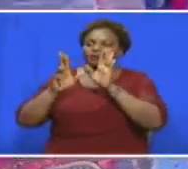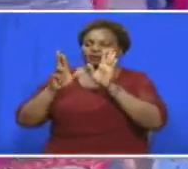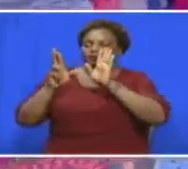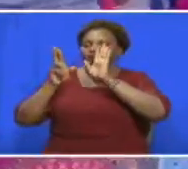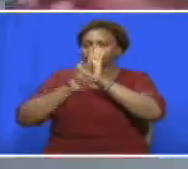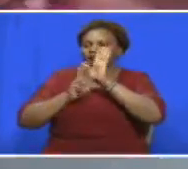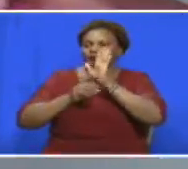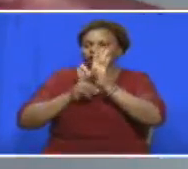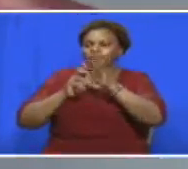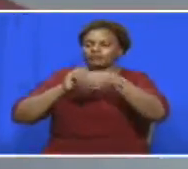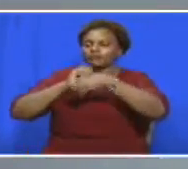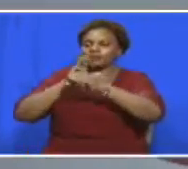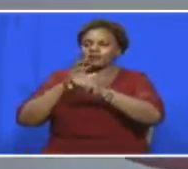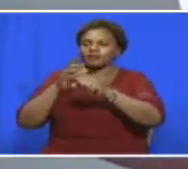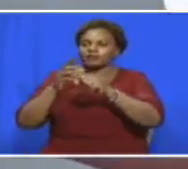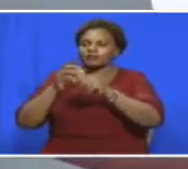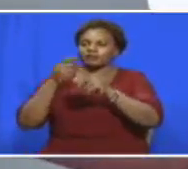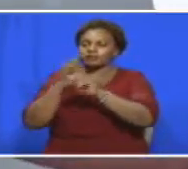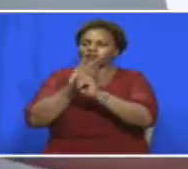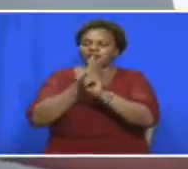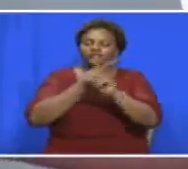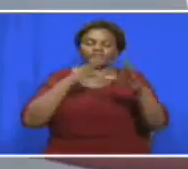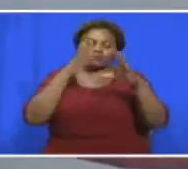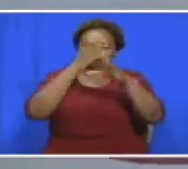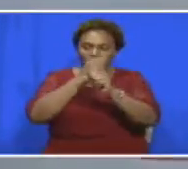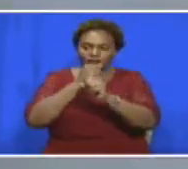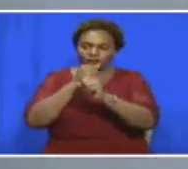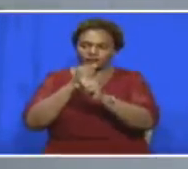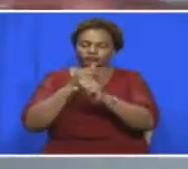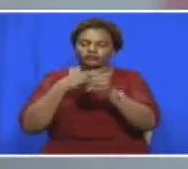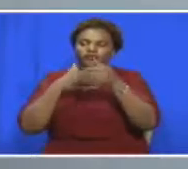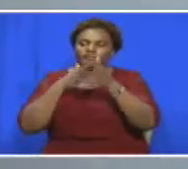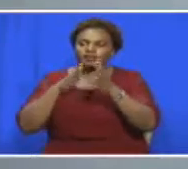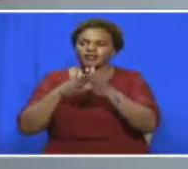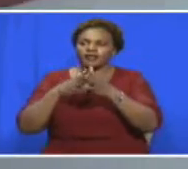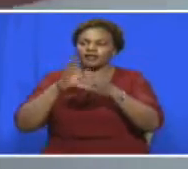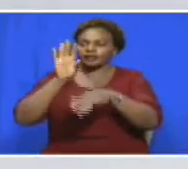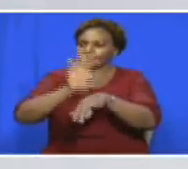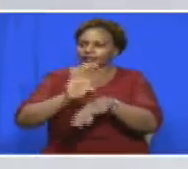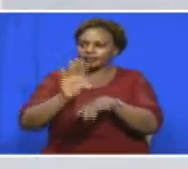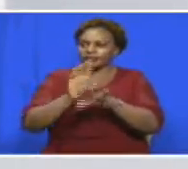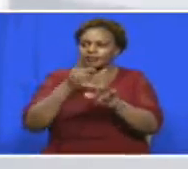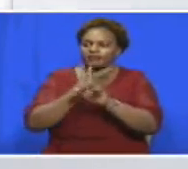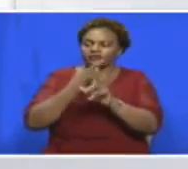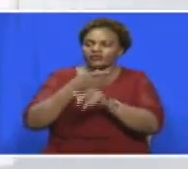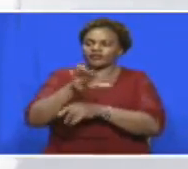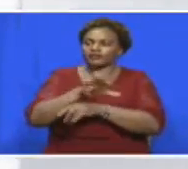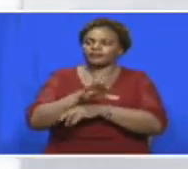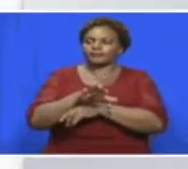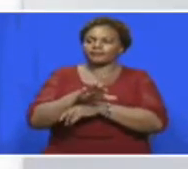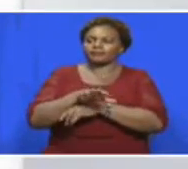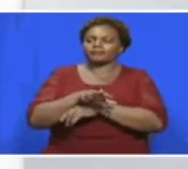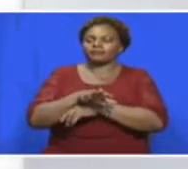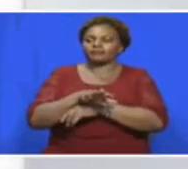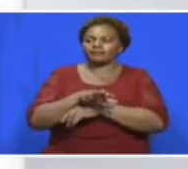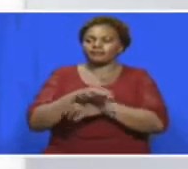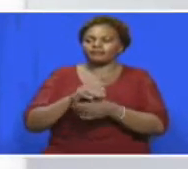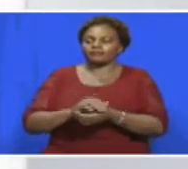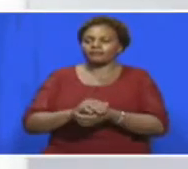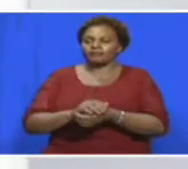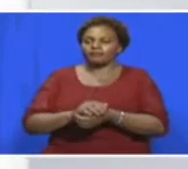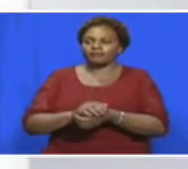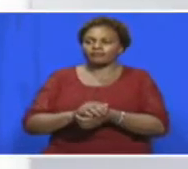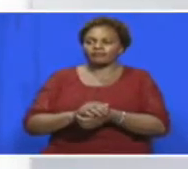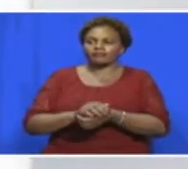kutoa chanjo kwa ushirikiano na taasisi mbalimbali kama viongozi wa dini mbalimbali. One of the key challenges was immediately